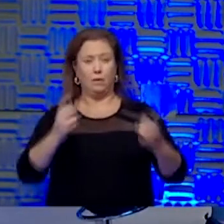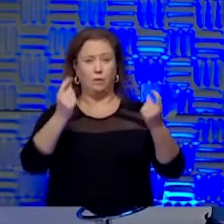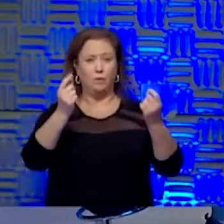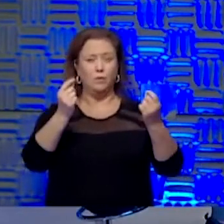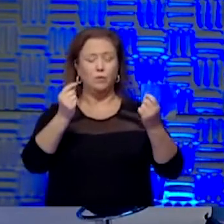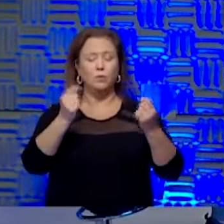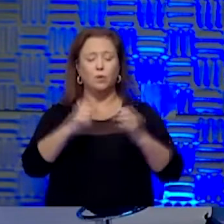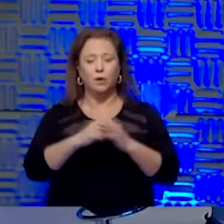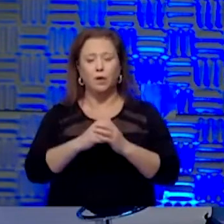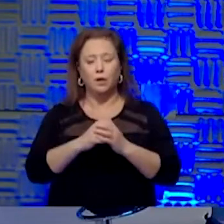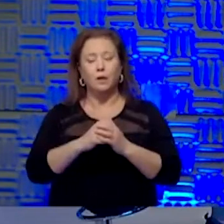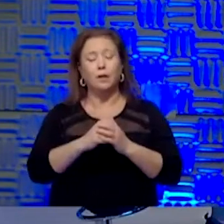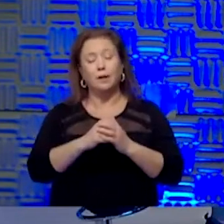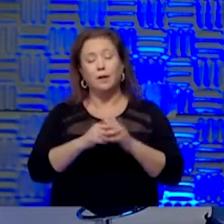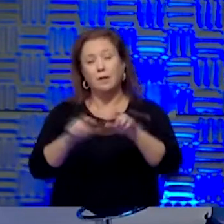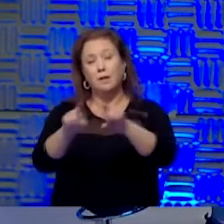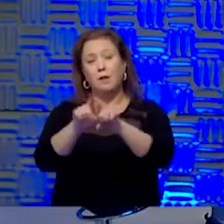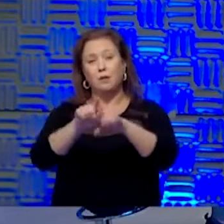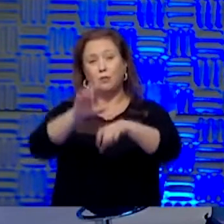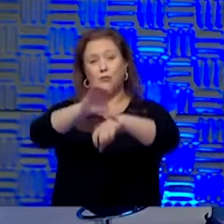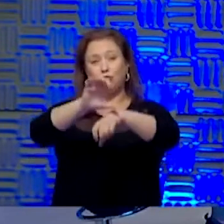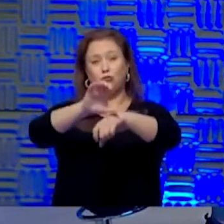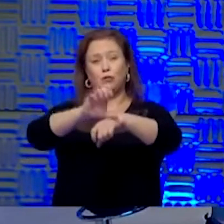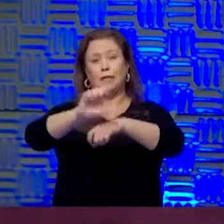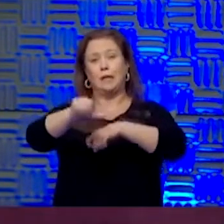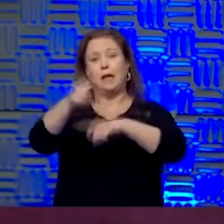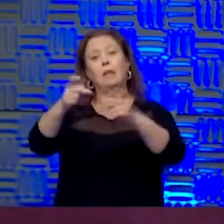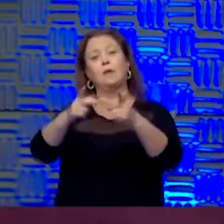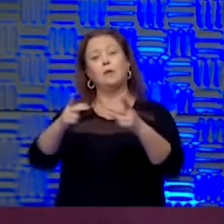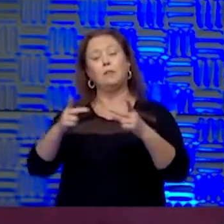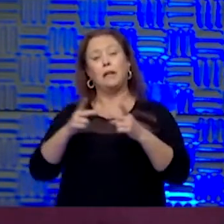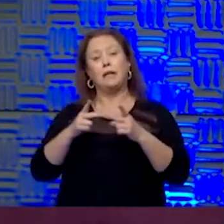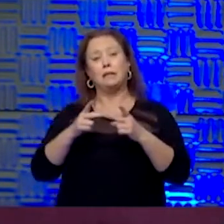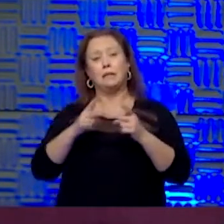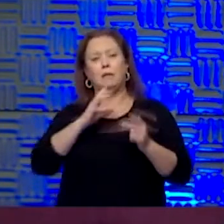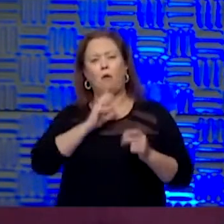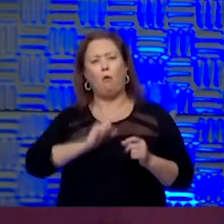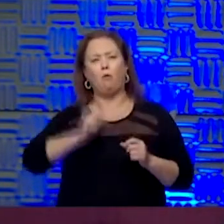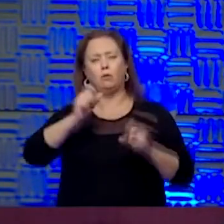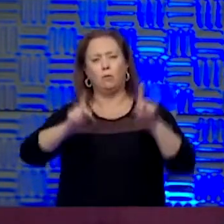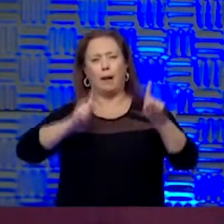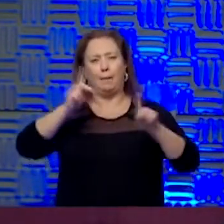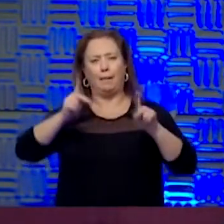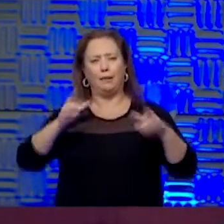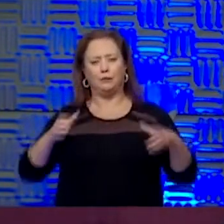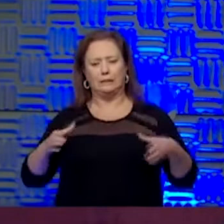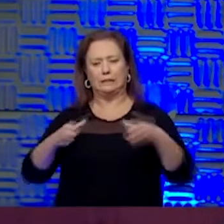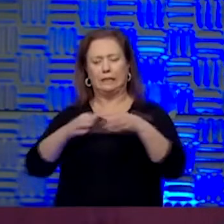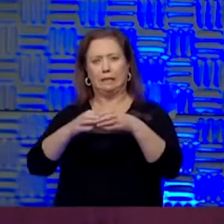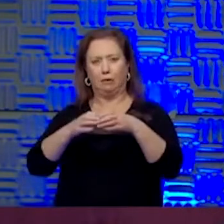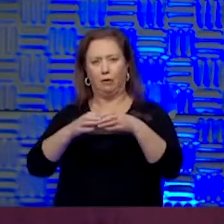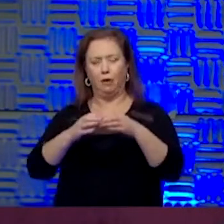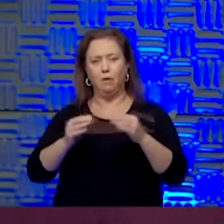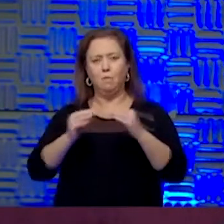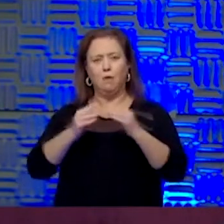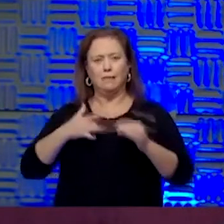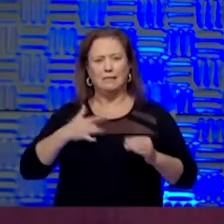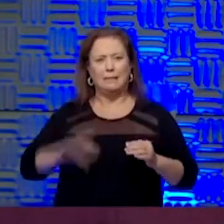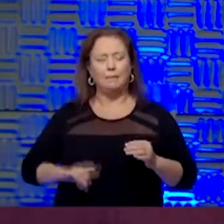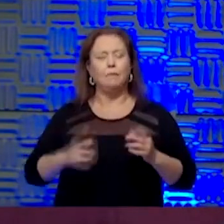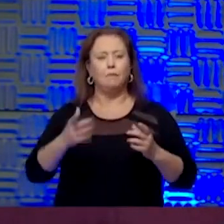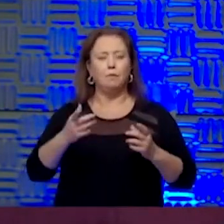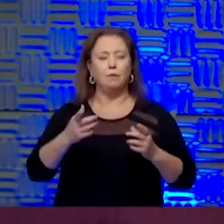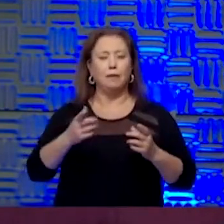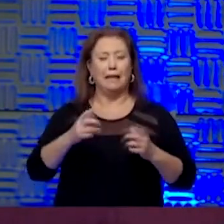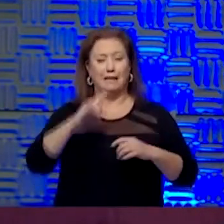do. And then even look at things like churches and other places where even older populations may be who are even more susceptible. And